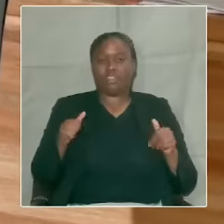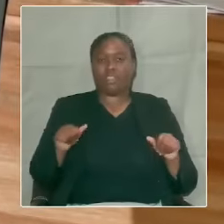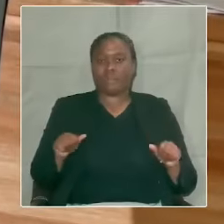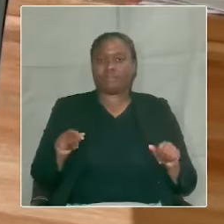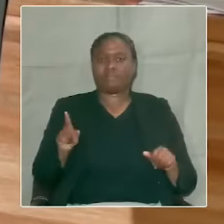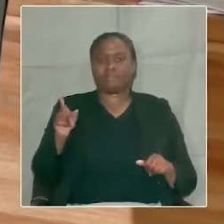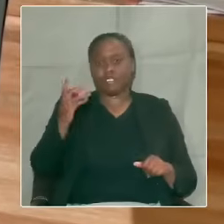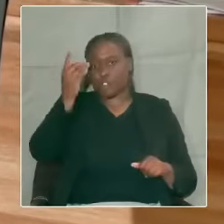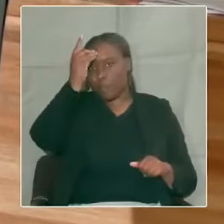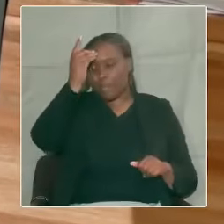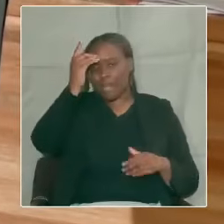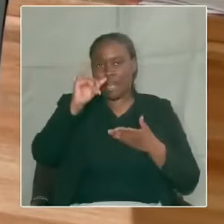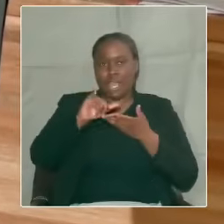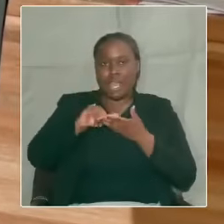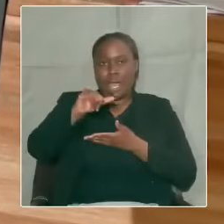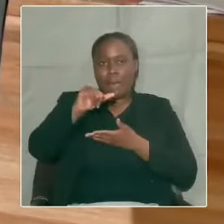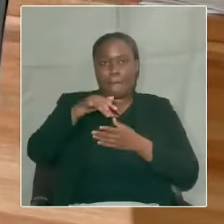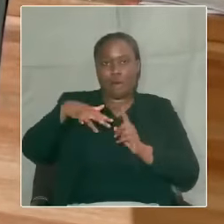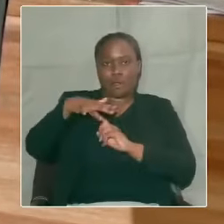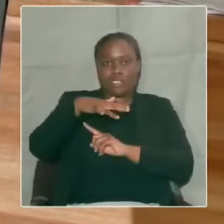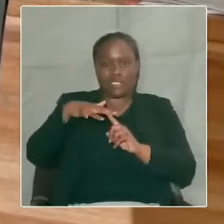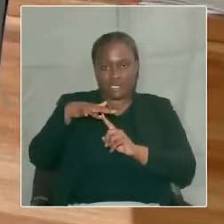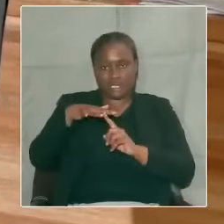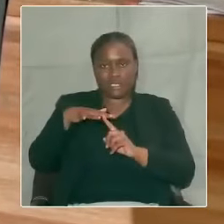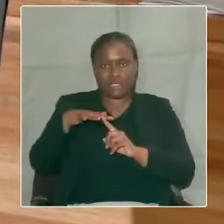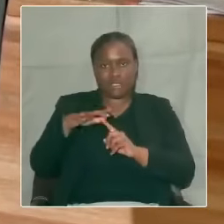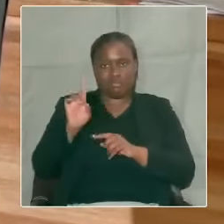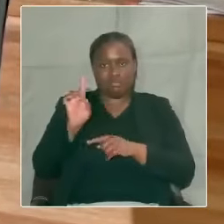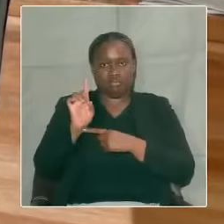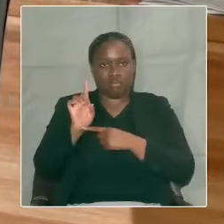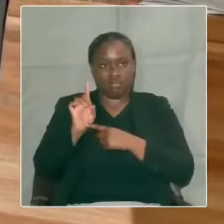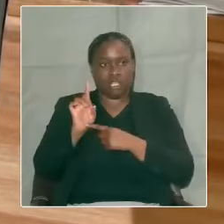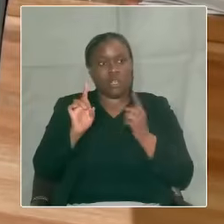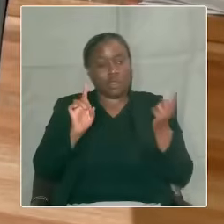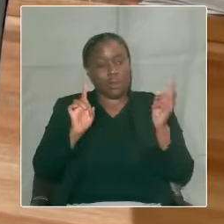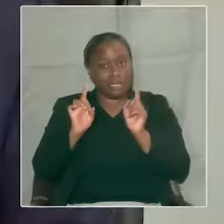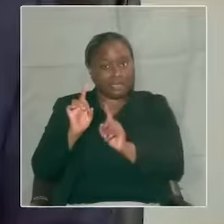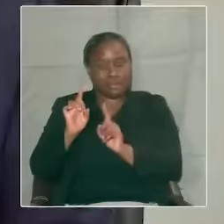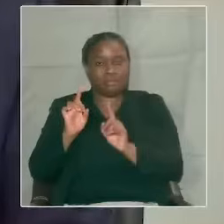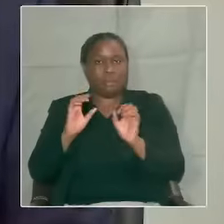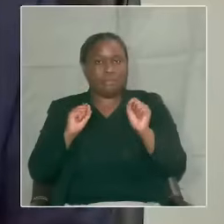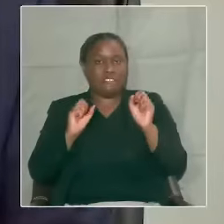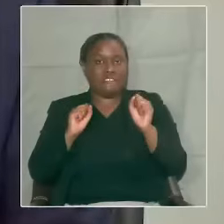at the Durban airport following his request.